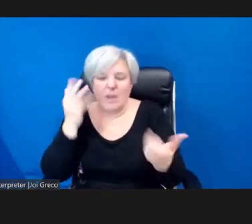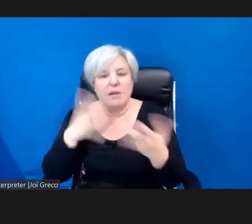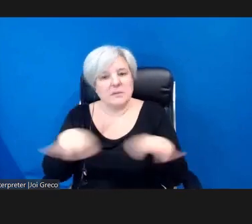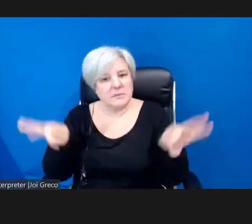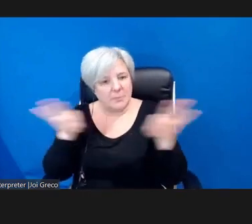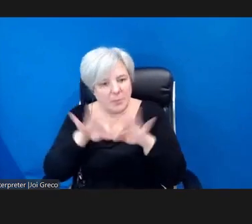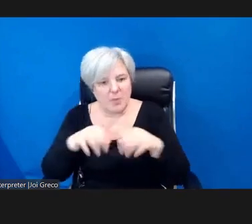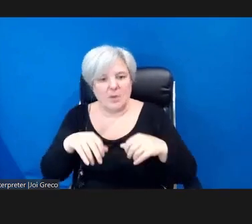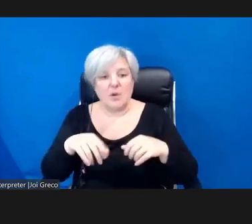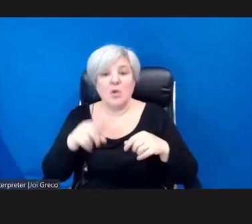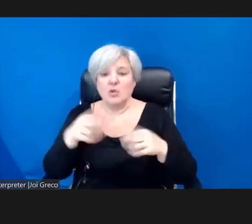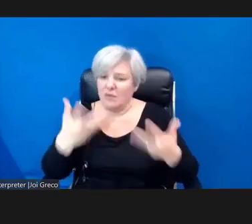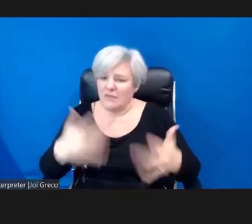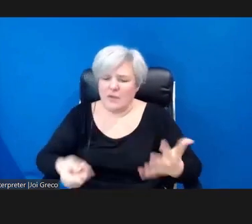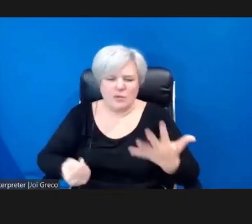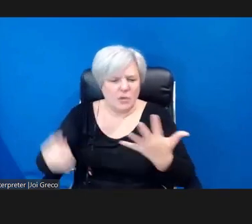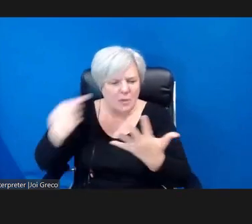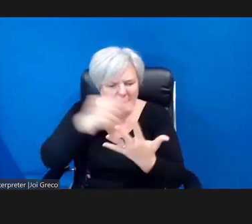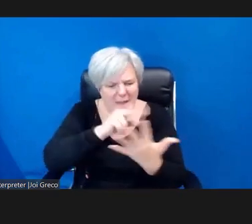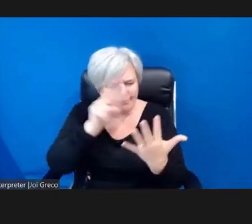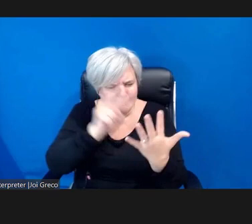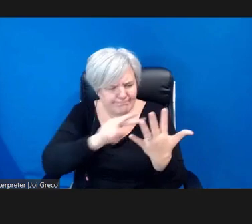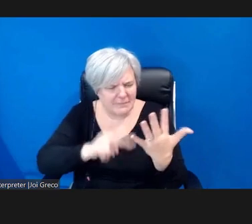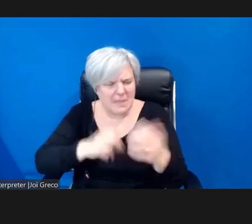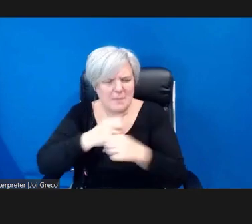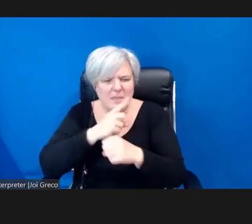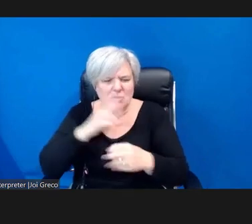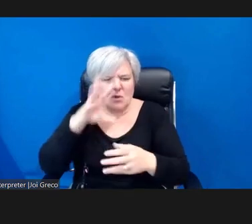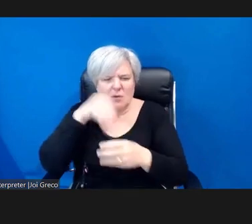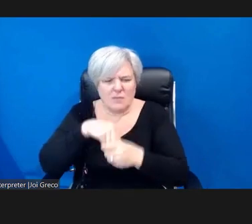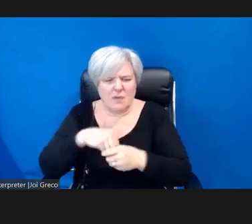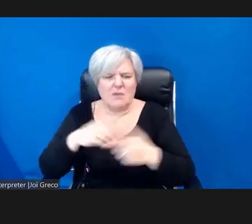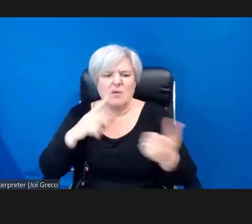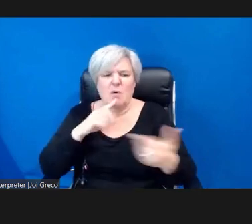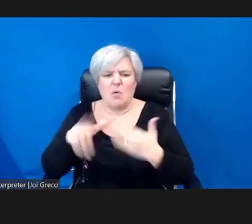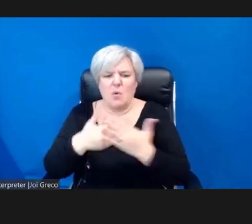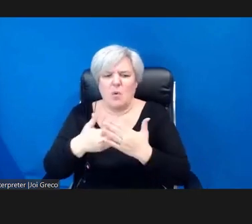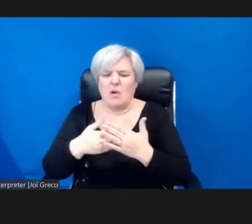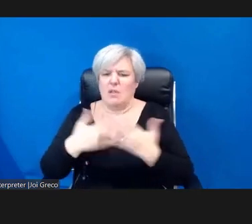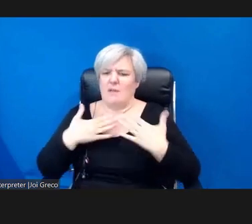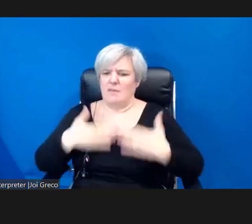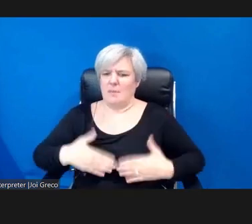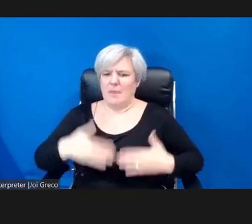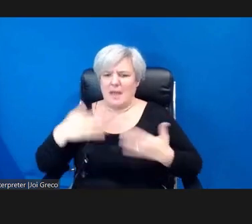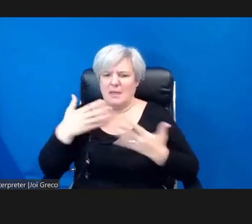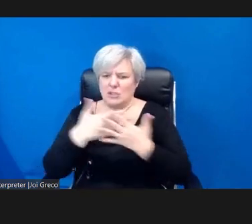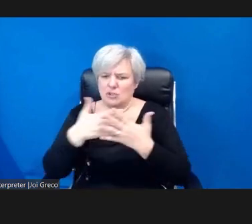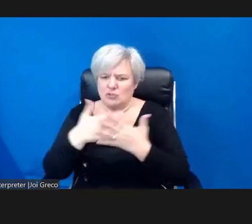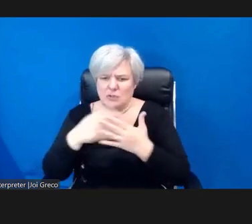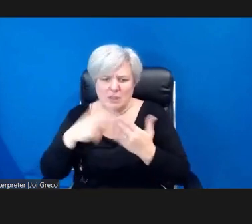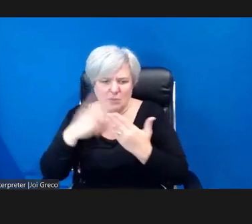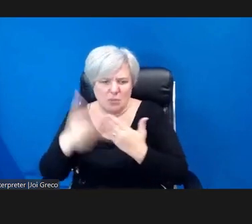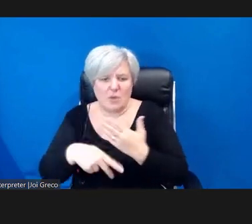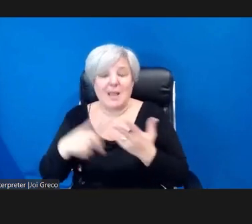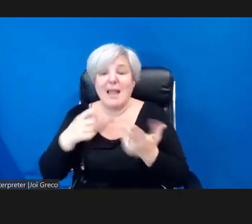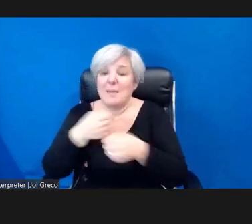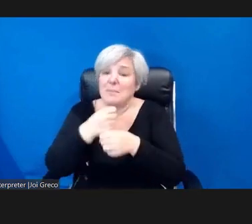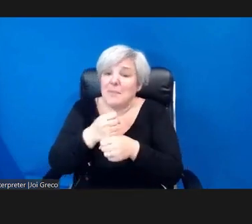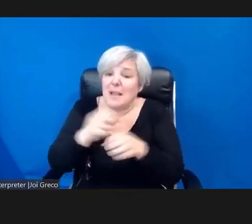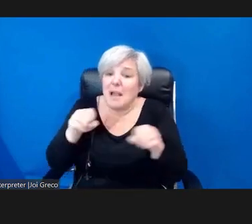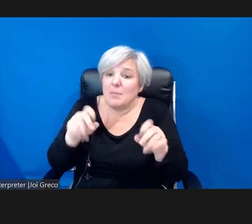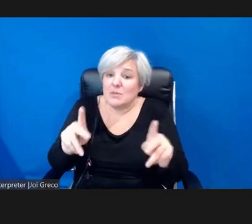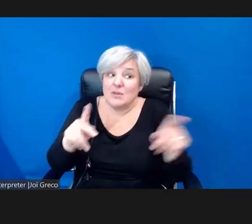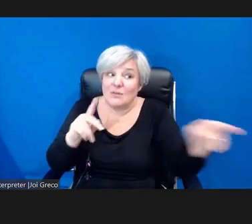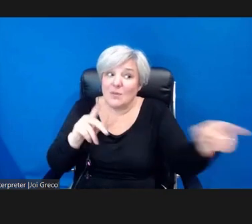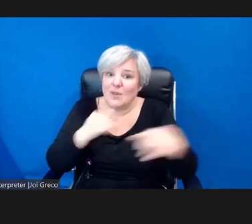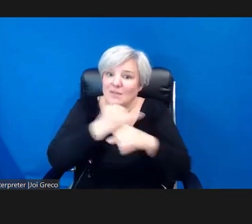reviewed the most important components that comprise a quality screening program, and you've created an opportunity for the birth